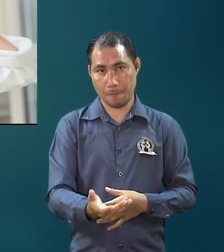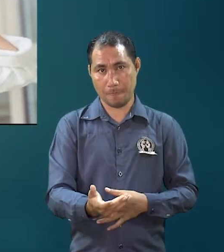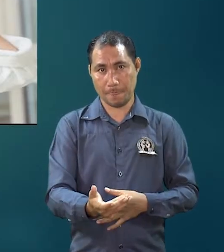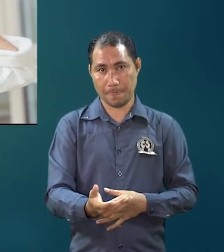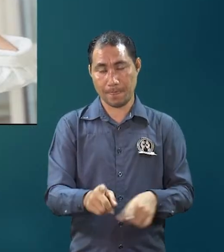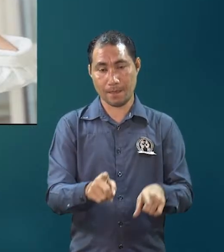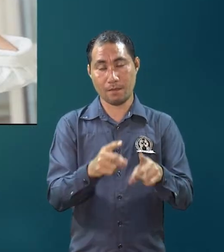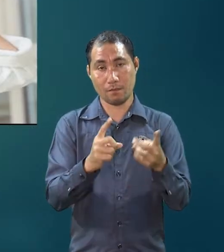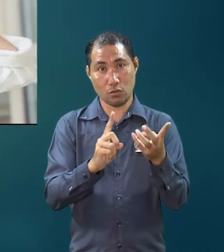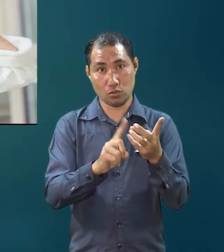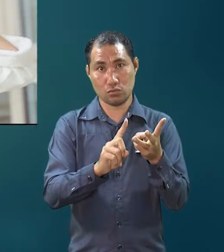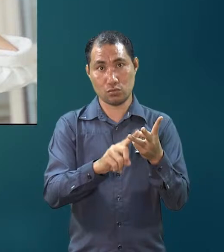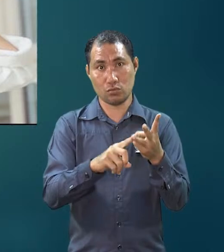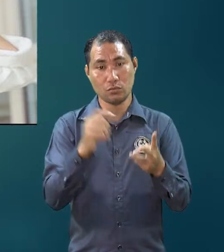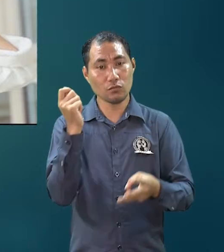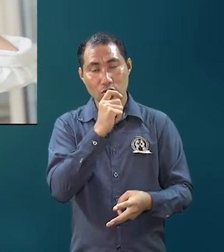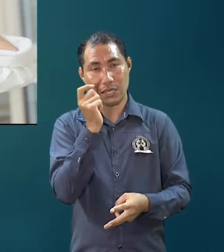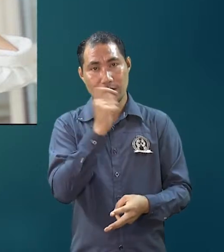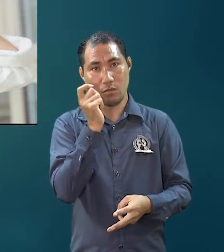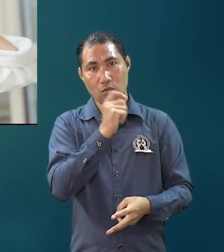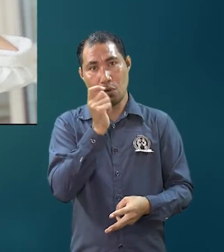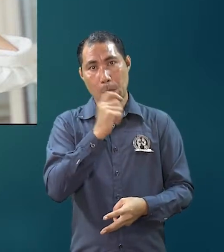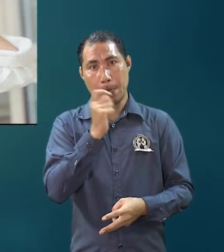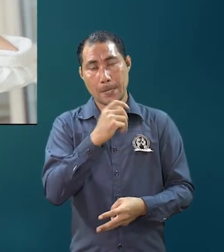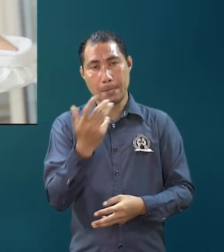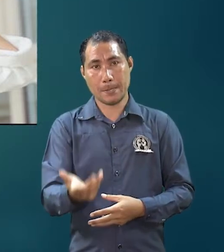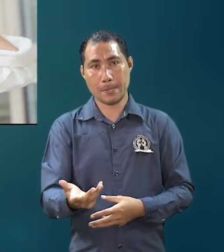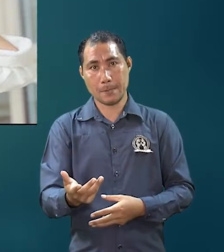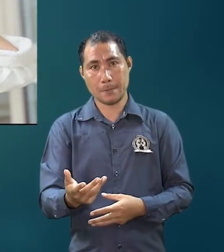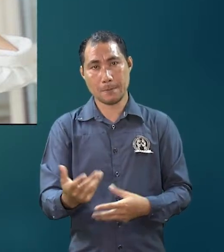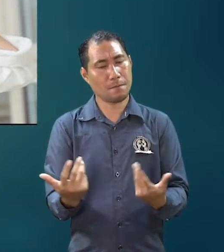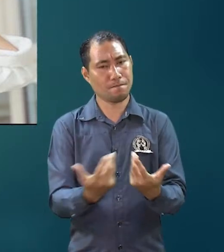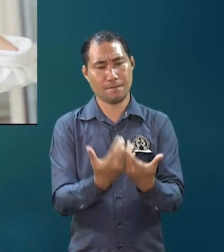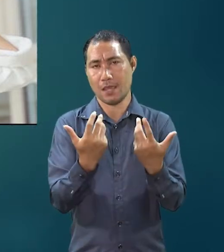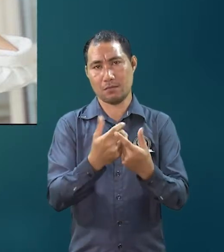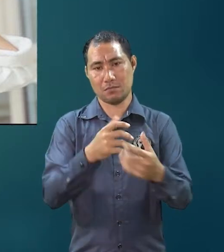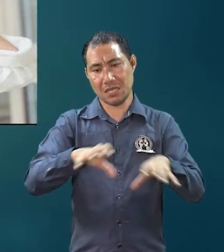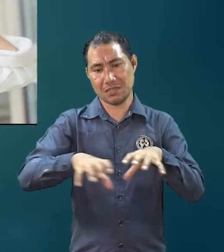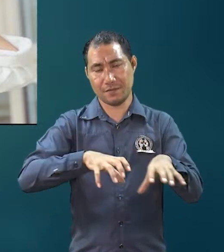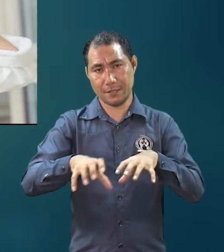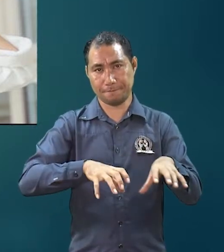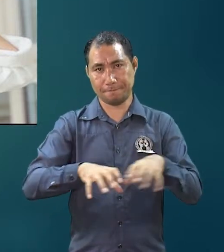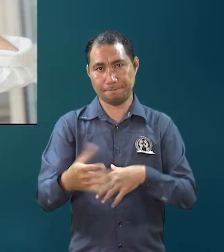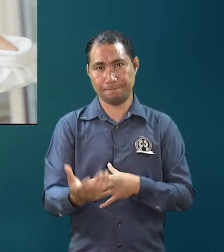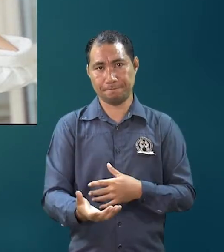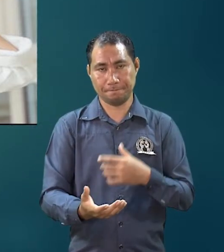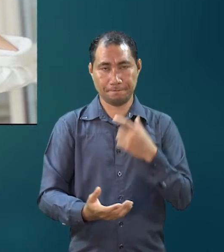and brushing your teeth, and many other practices.